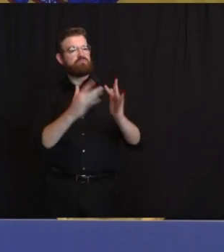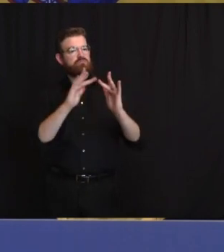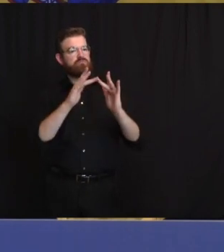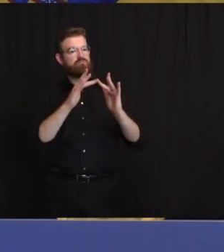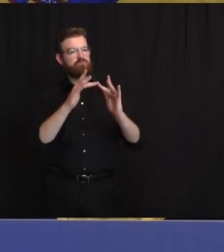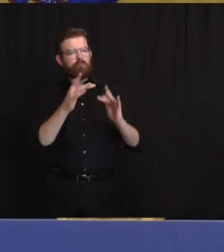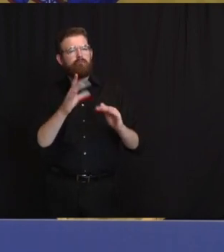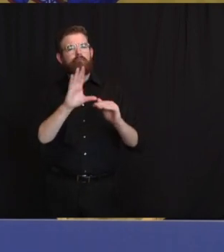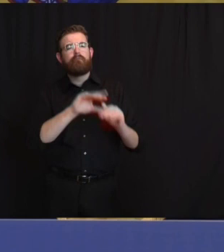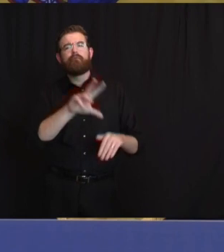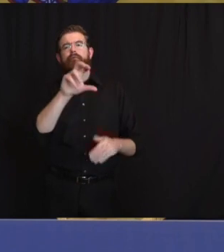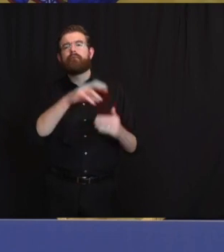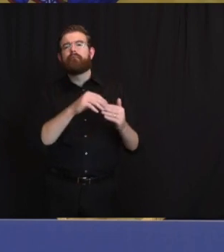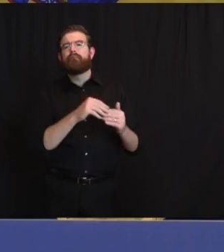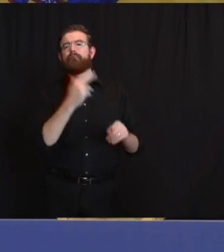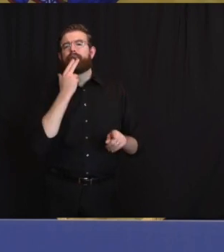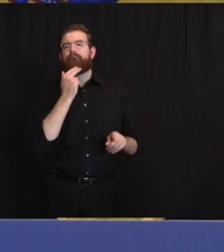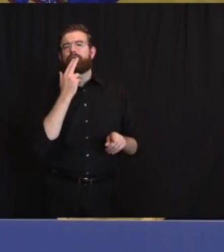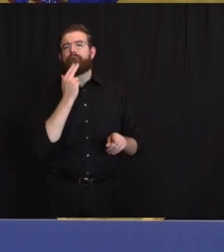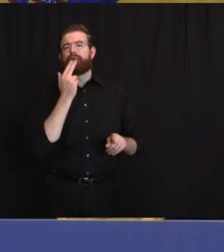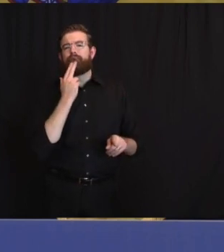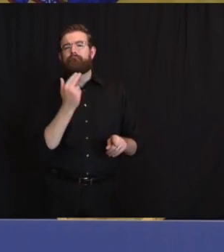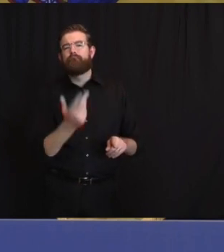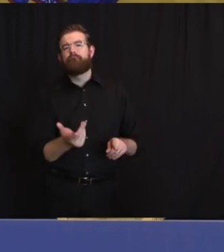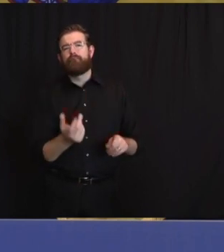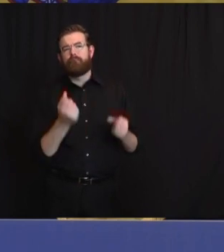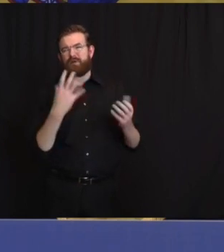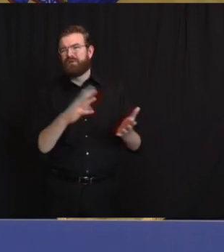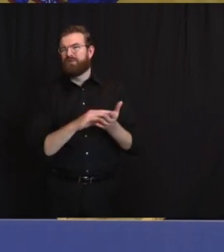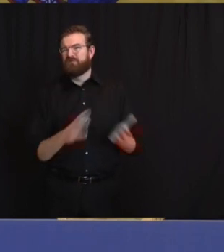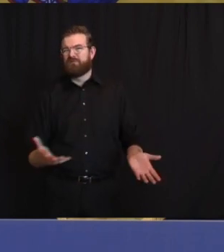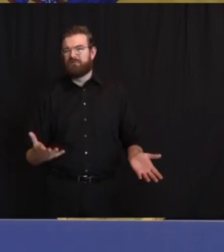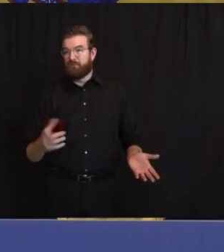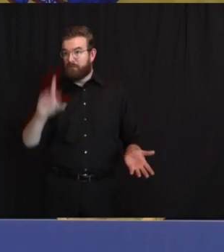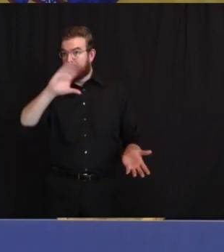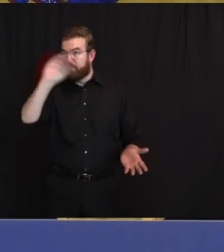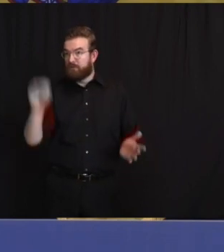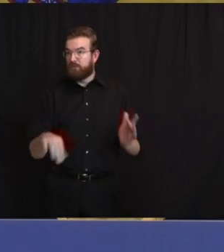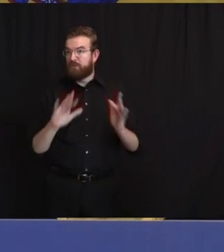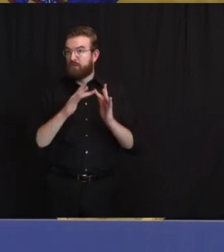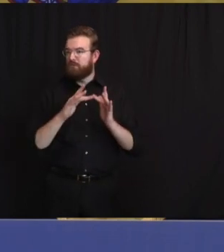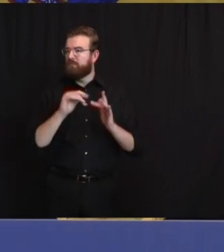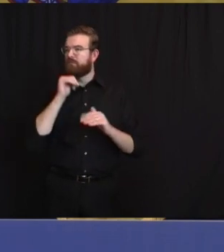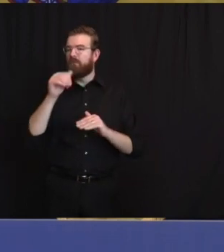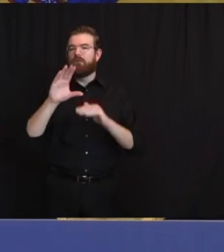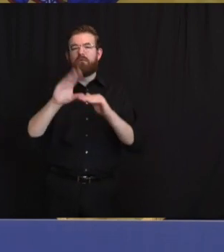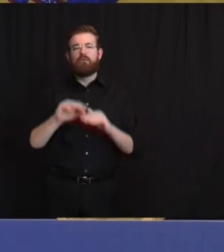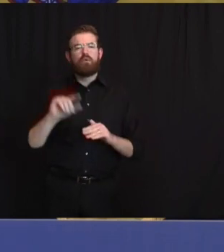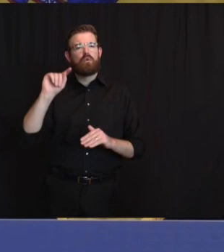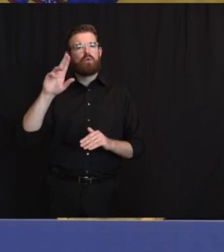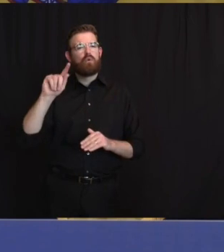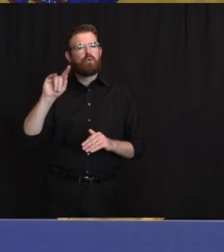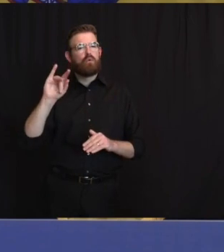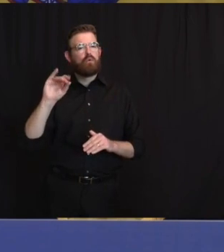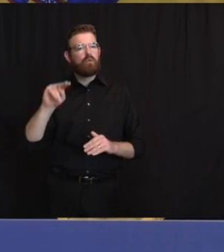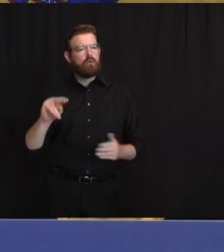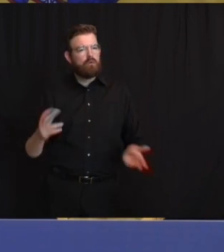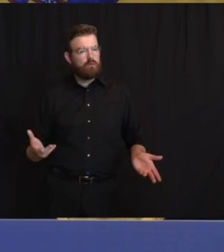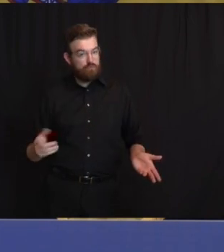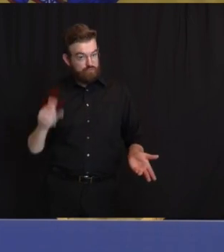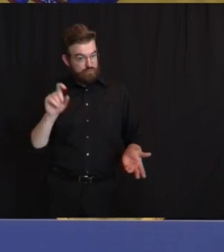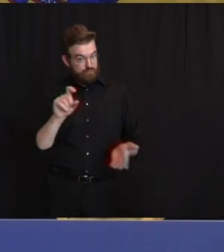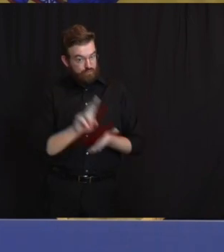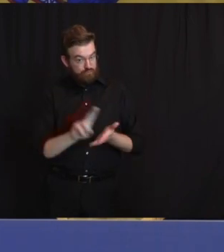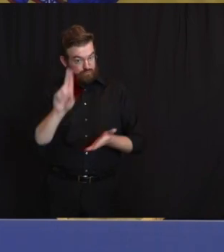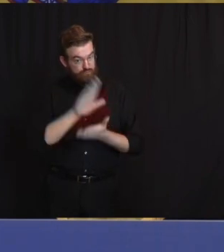student fees, but many of the students are not satisfied with that. Do you think public universities and colleges should be charging full tuition